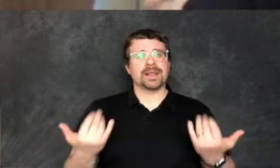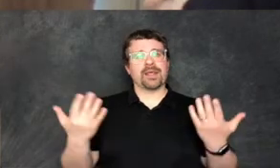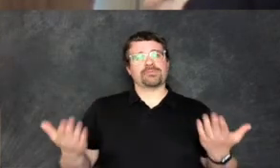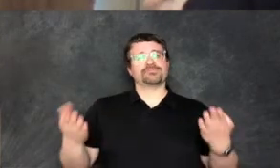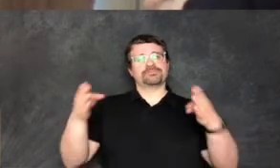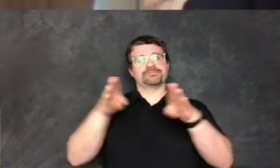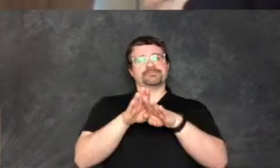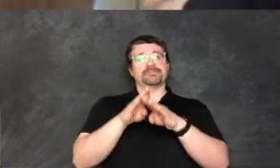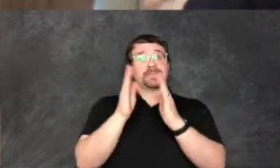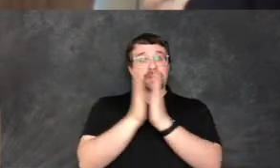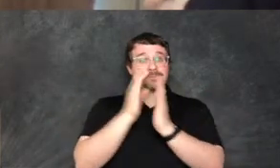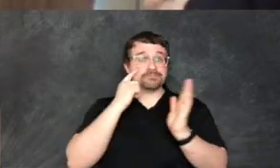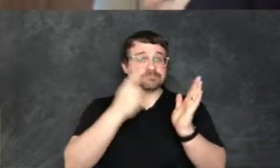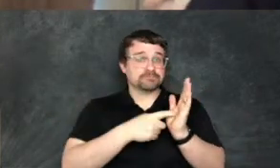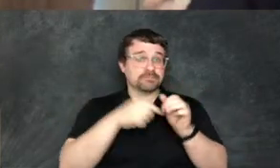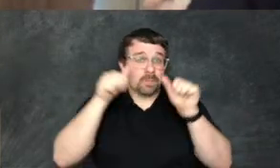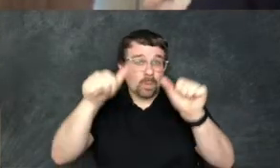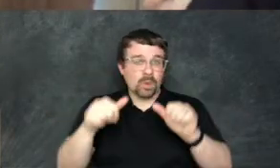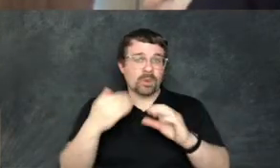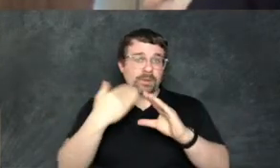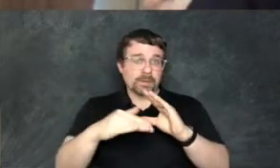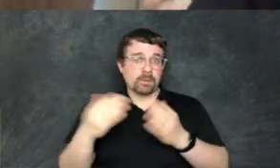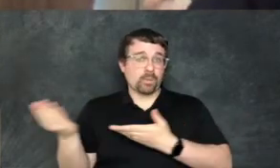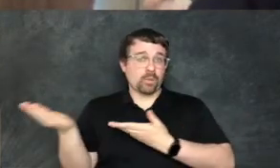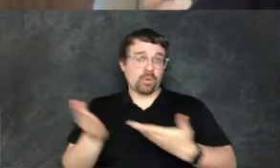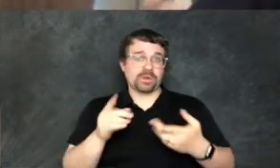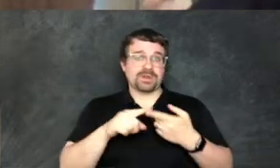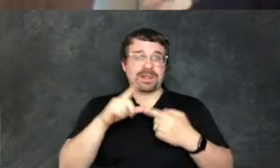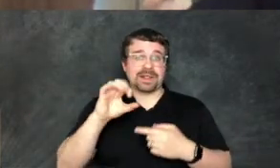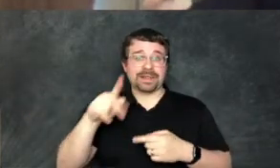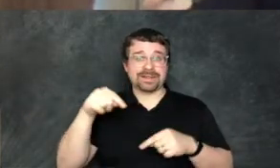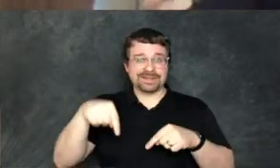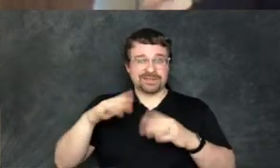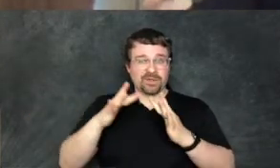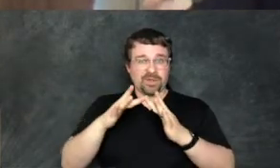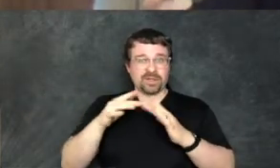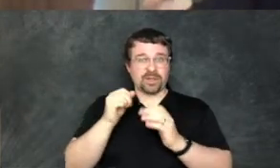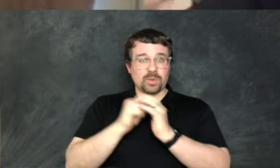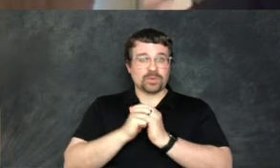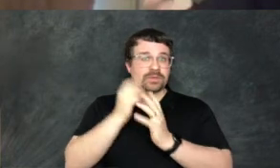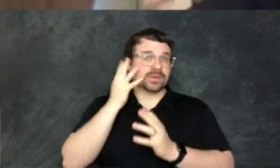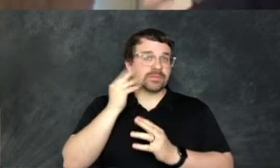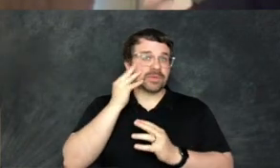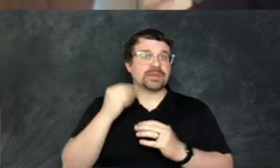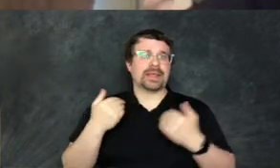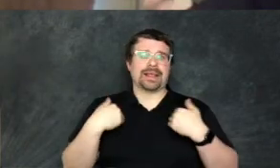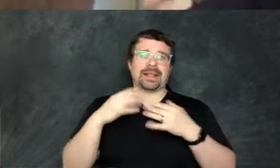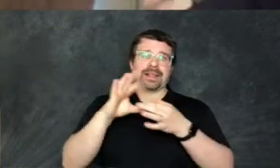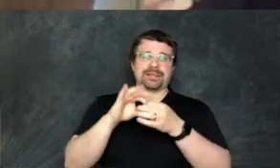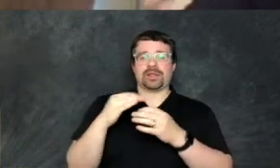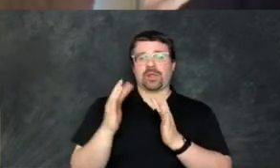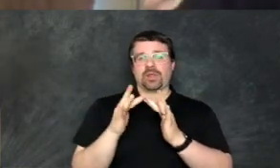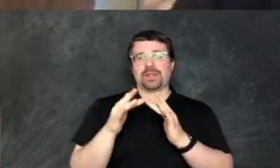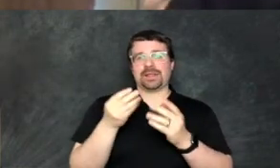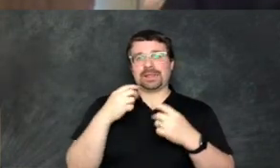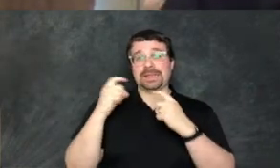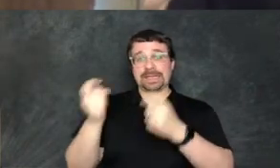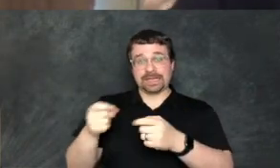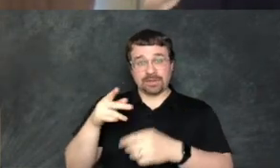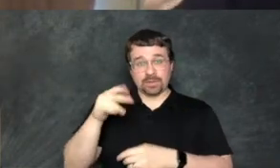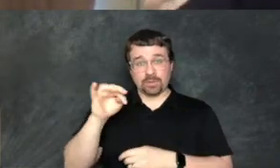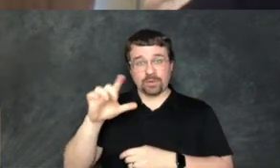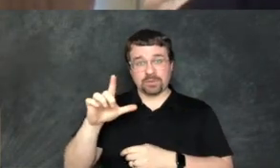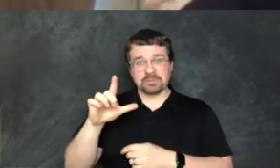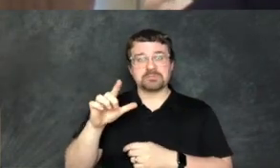As we close, I would ask you to note that the post or email that brought you to the link to this online worship experience contains a link to our online